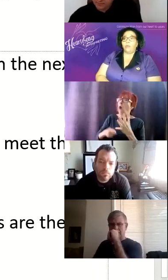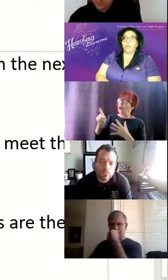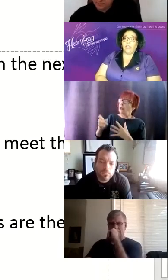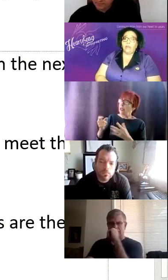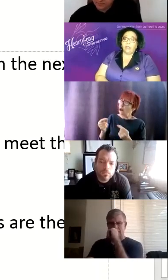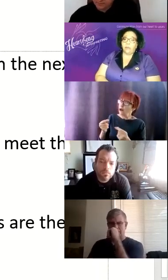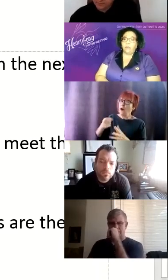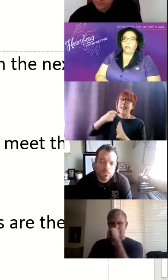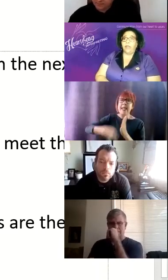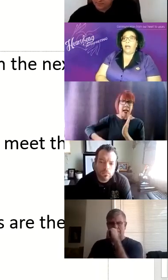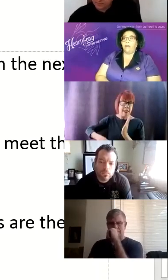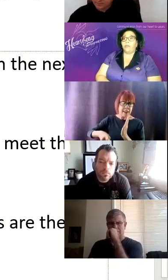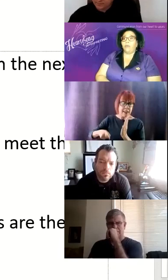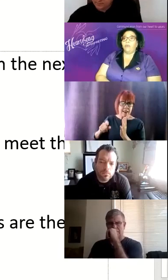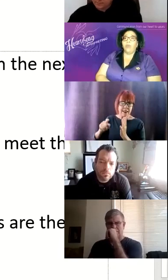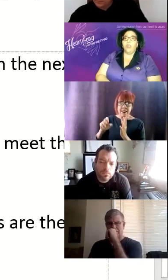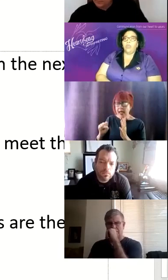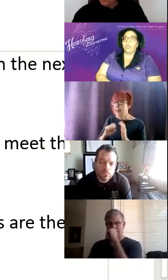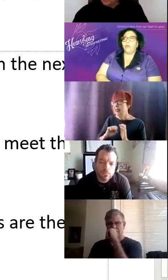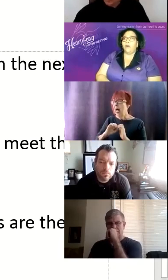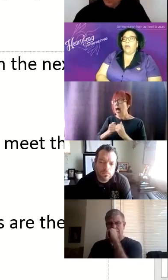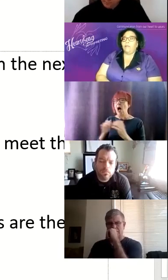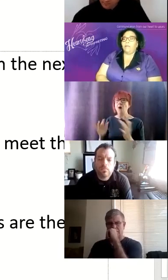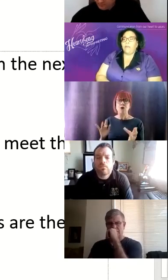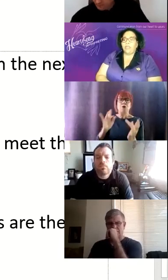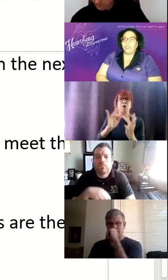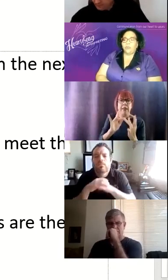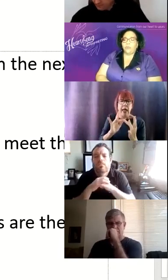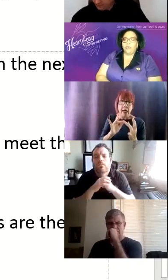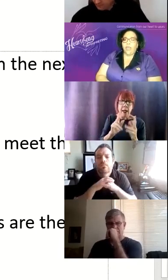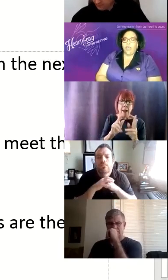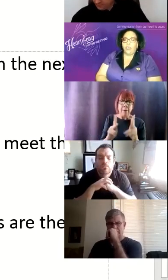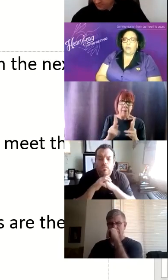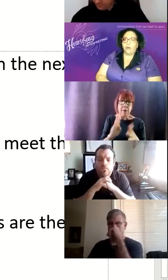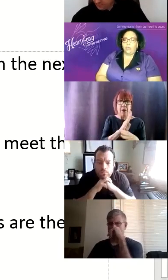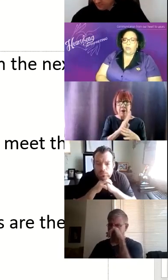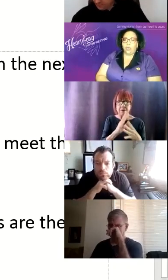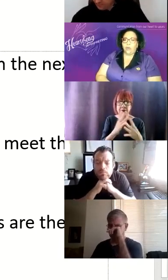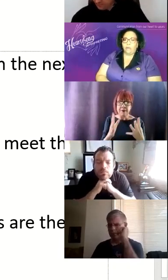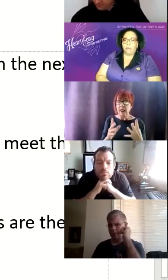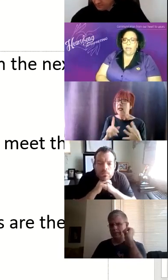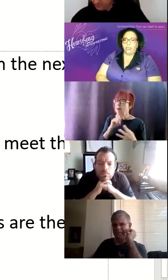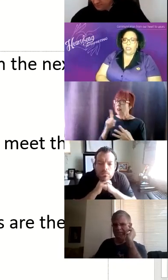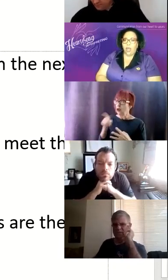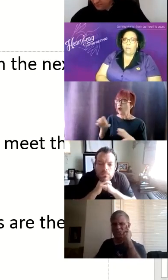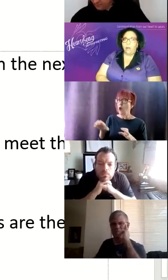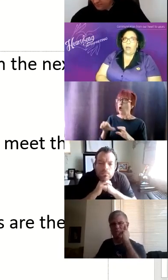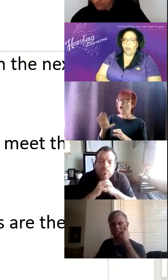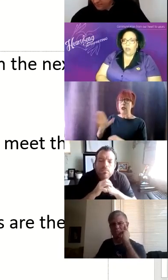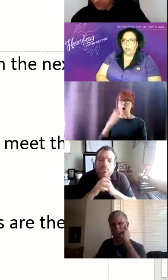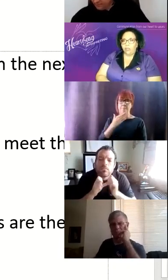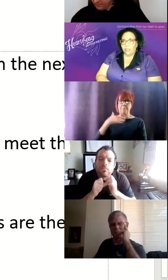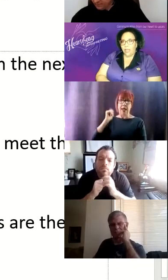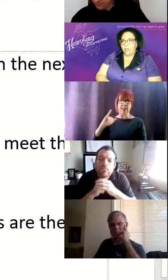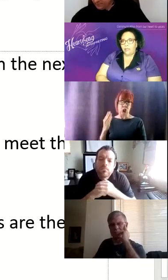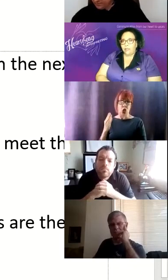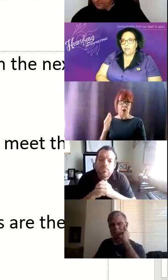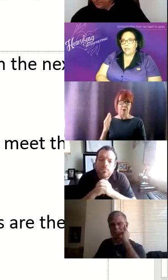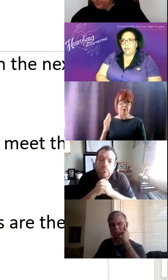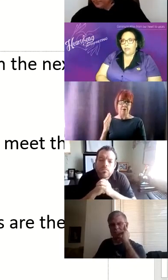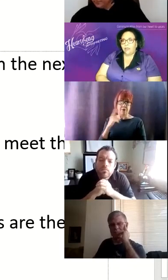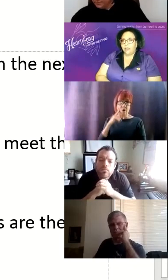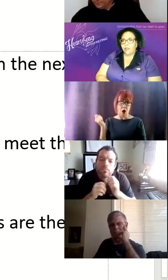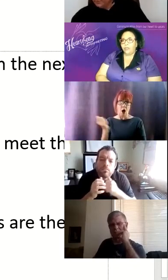how to reach out to people and how to, you know, make sure that you are doing your best job on all